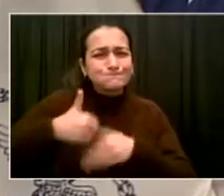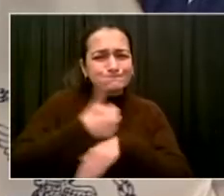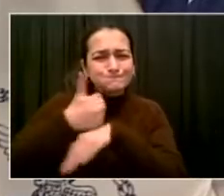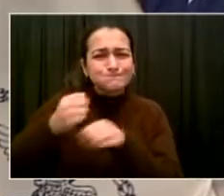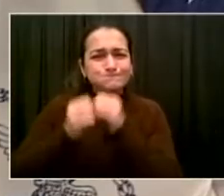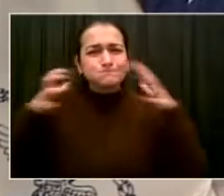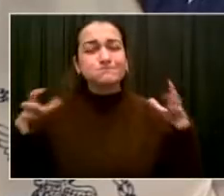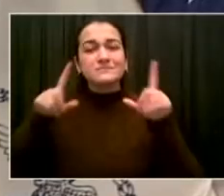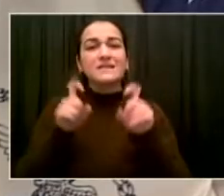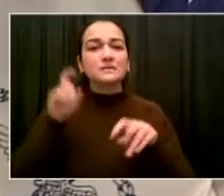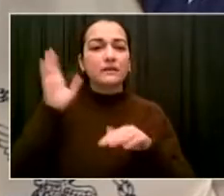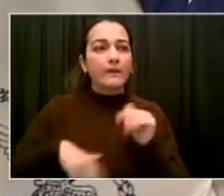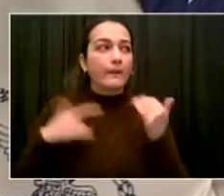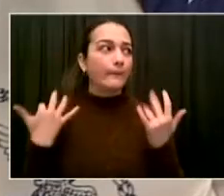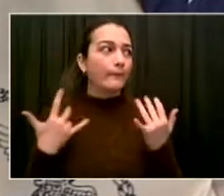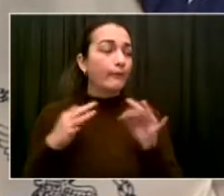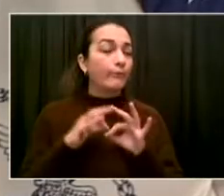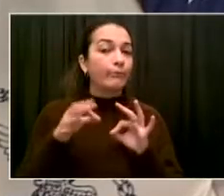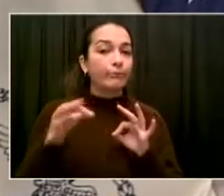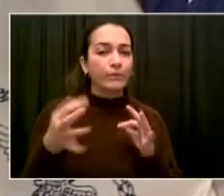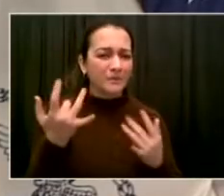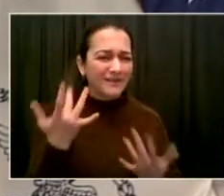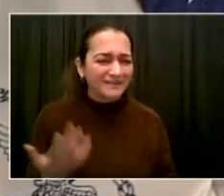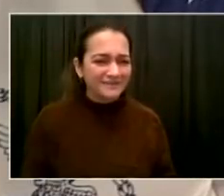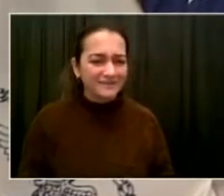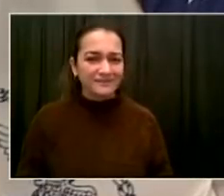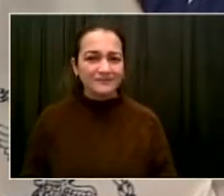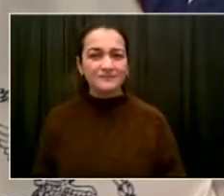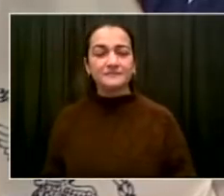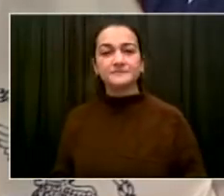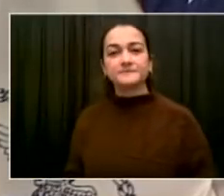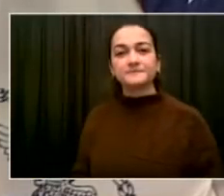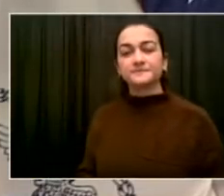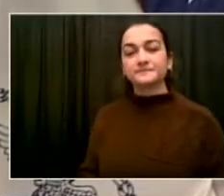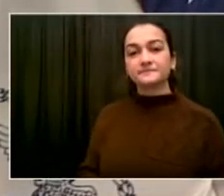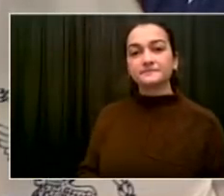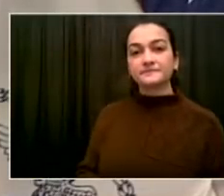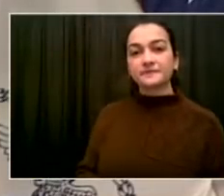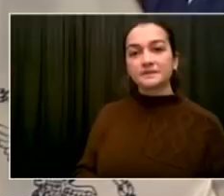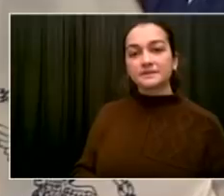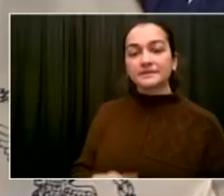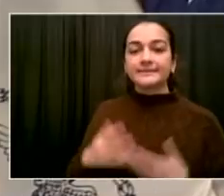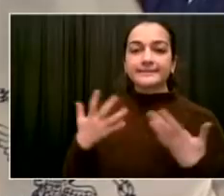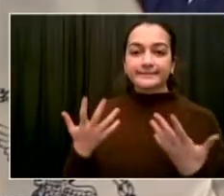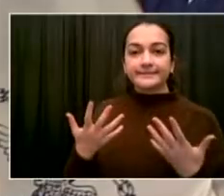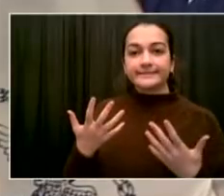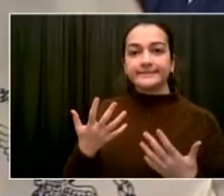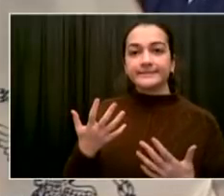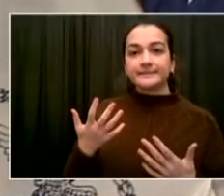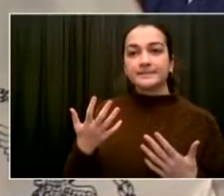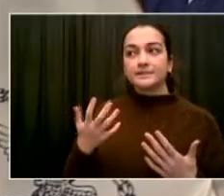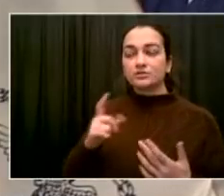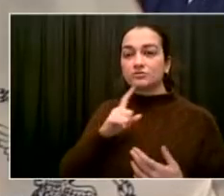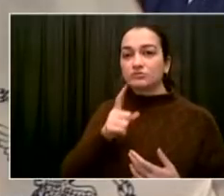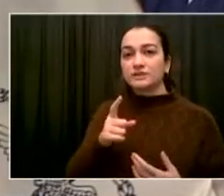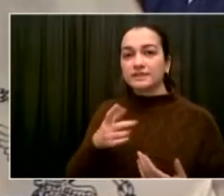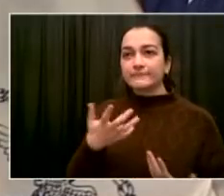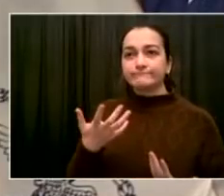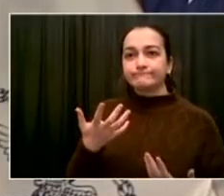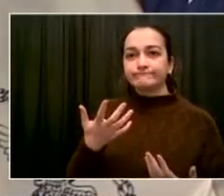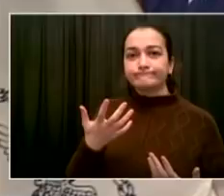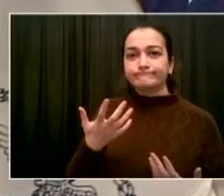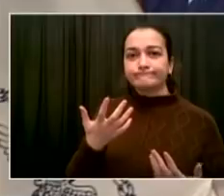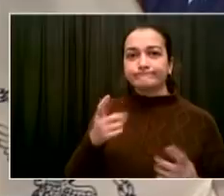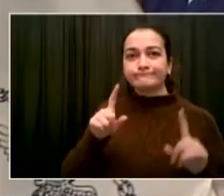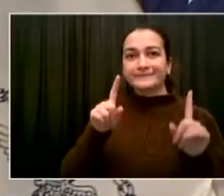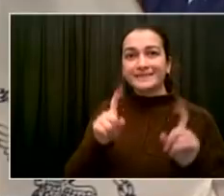the equation, we did not know how it would affect us. We only had experience from other places. We didn't know what the timeline